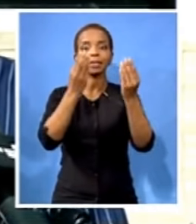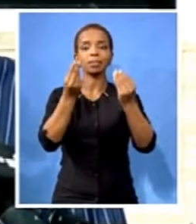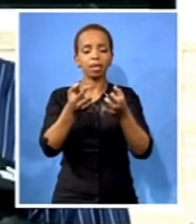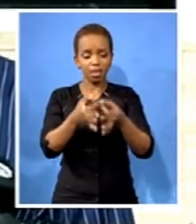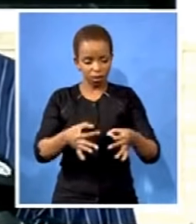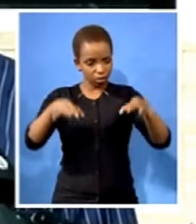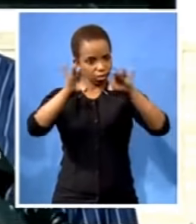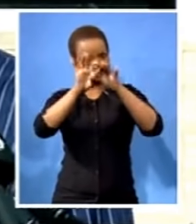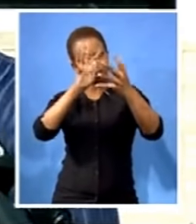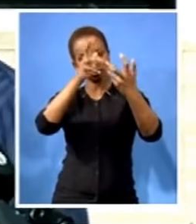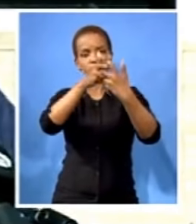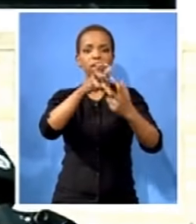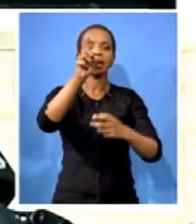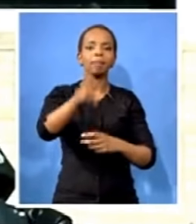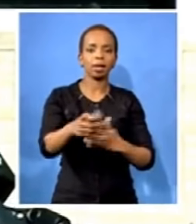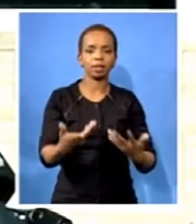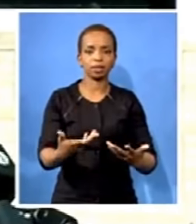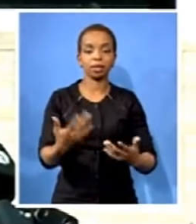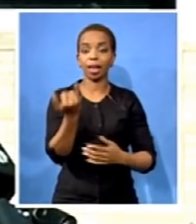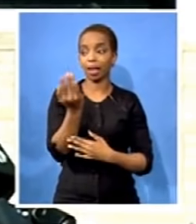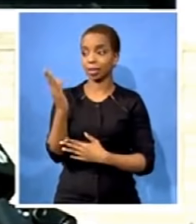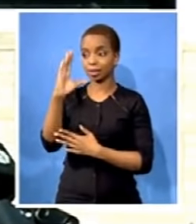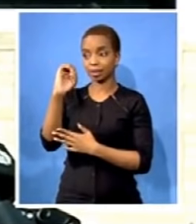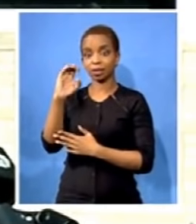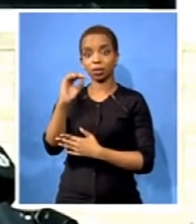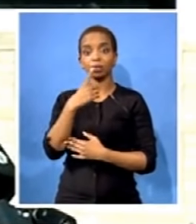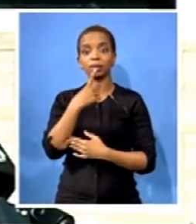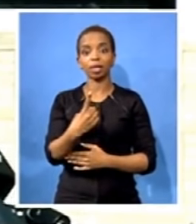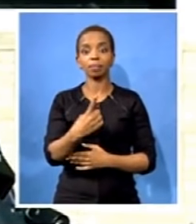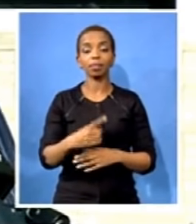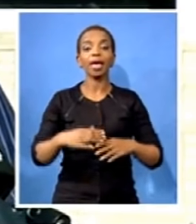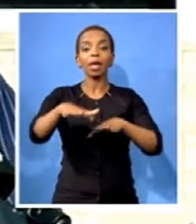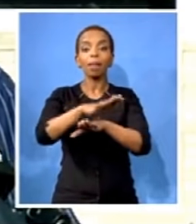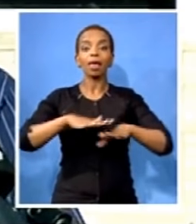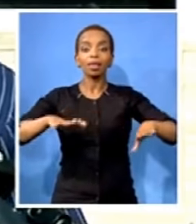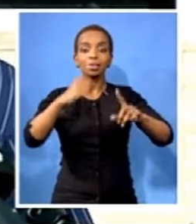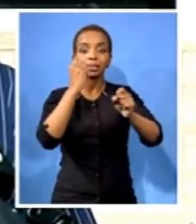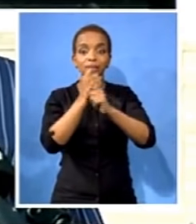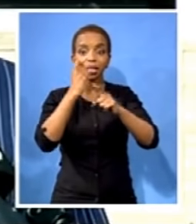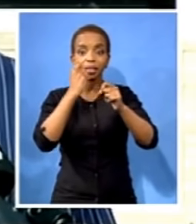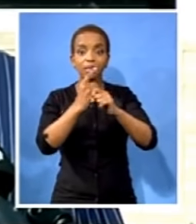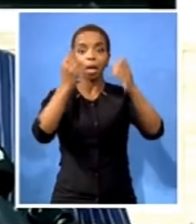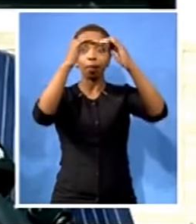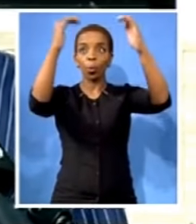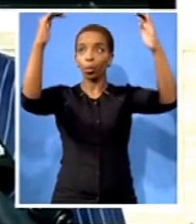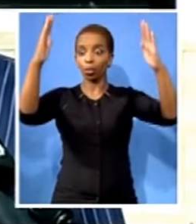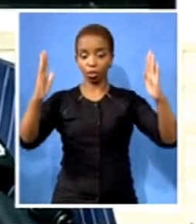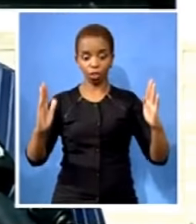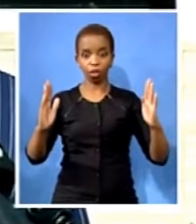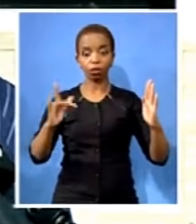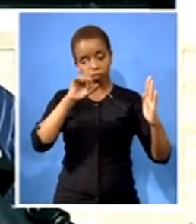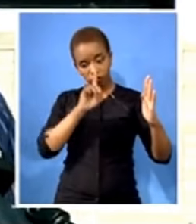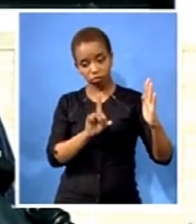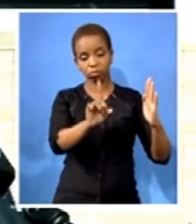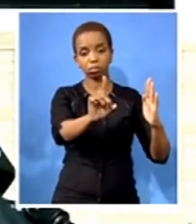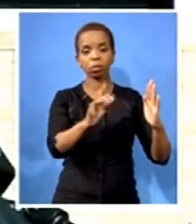booth at the taxi rank or anywhere else. It must be something that will help us. And you test drive